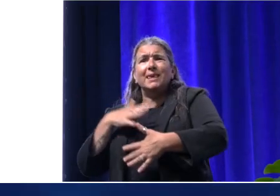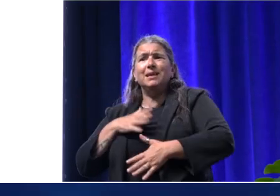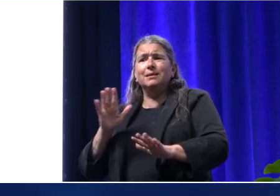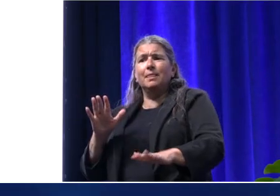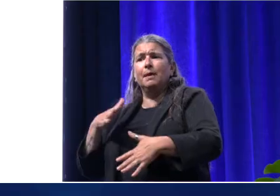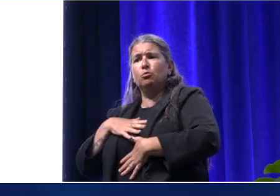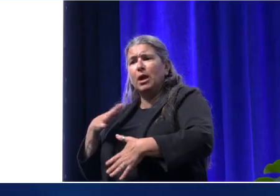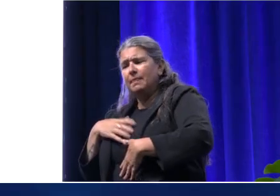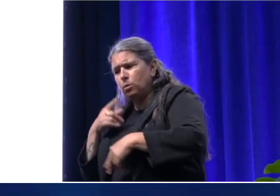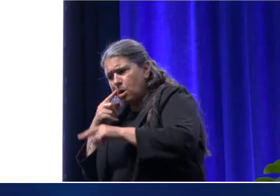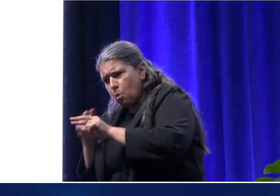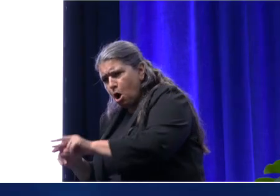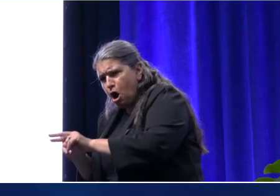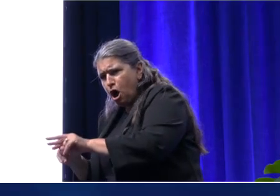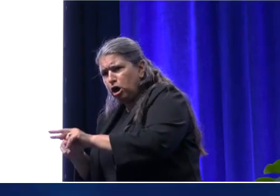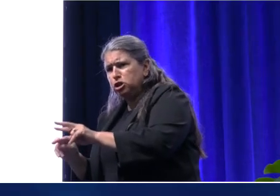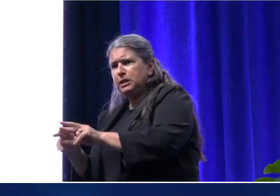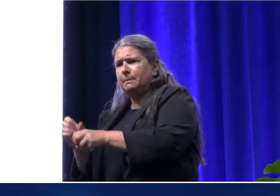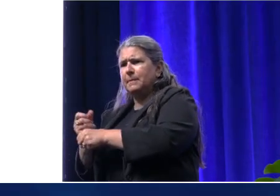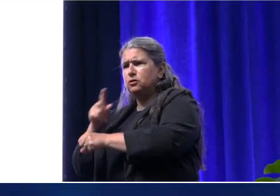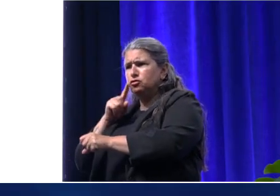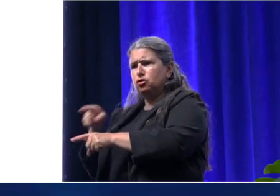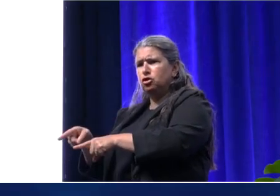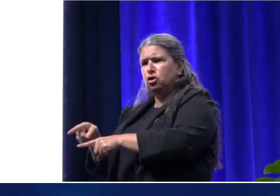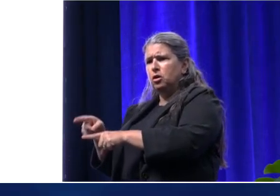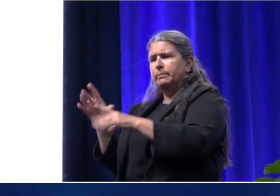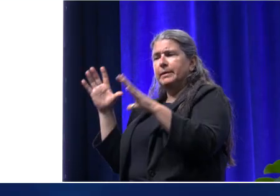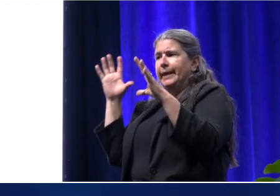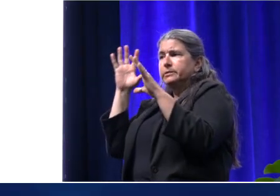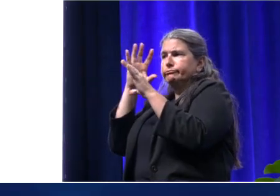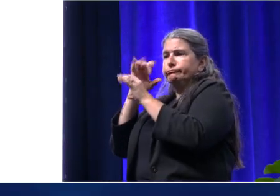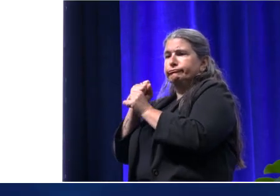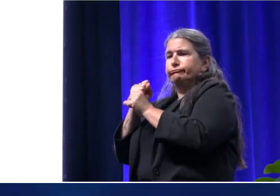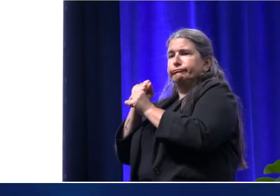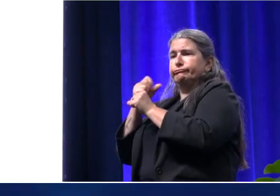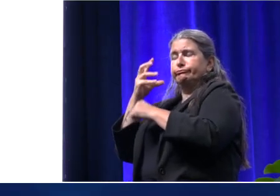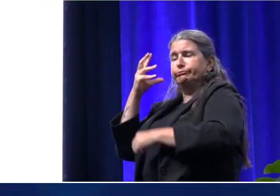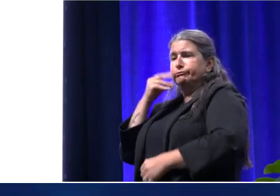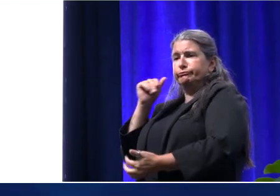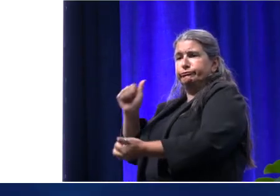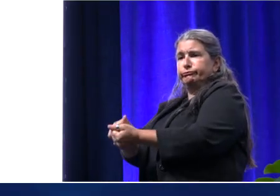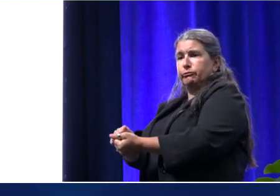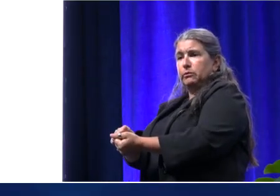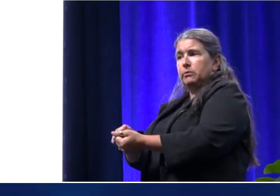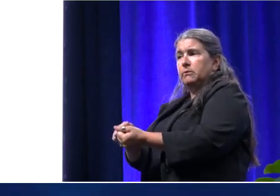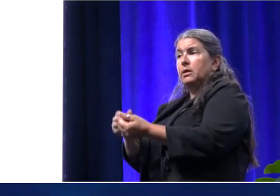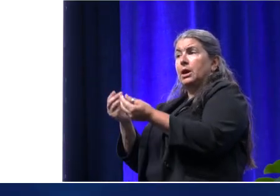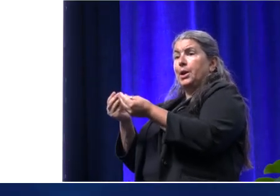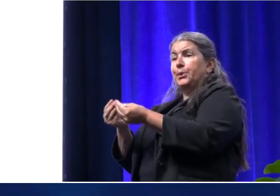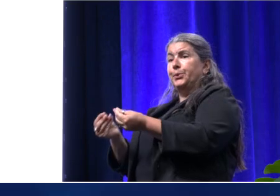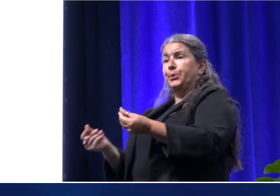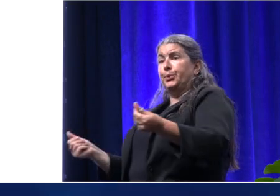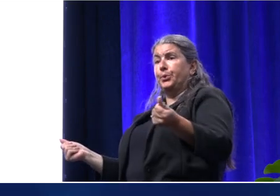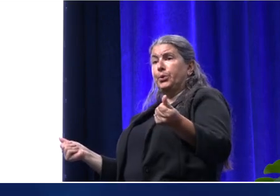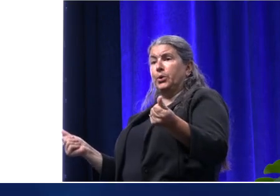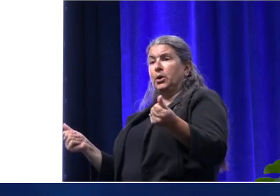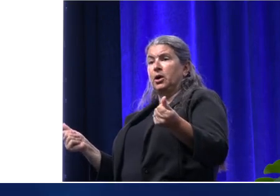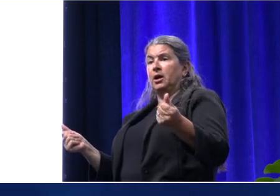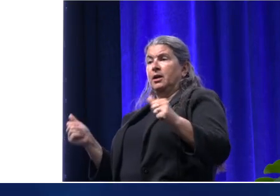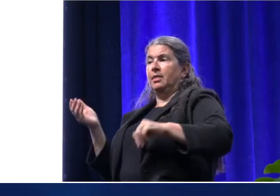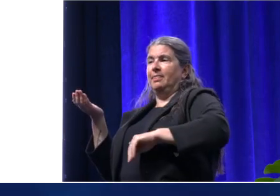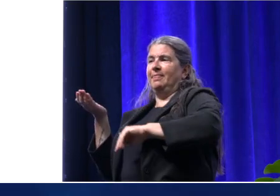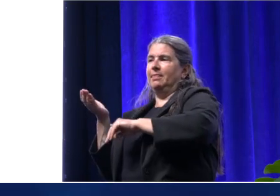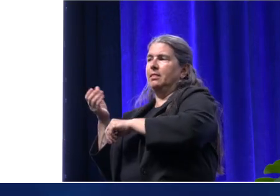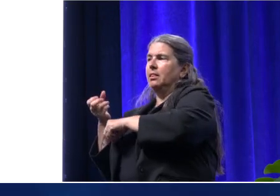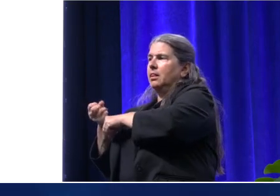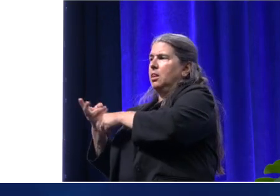monitored, but this takes a lot longer to wear off than xylazine does. So this is something to be aware of, and this is